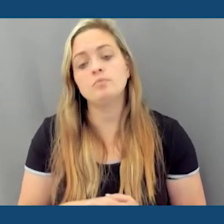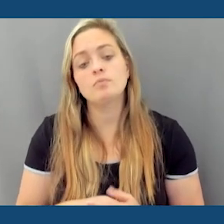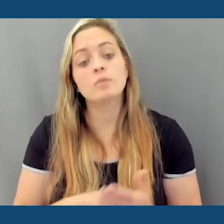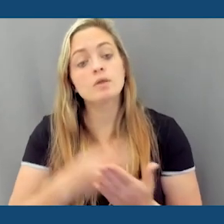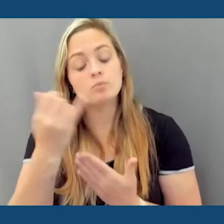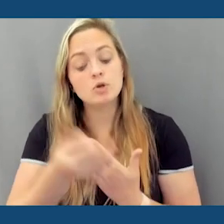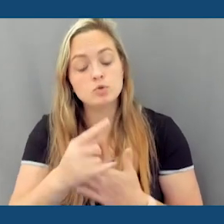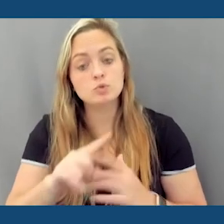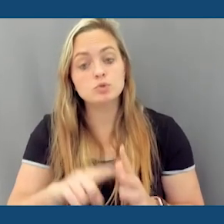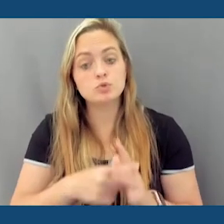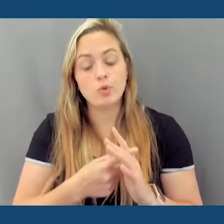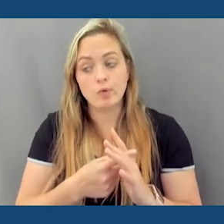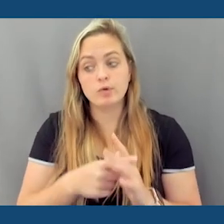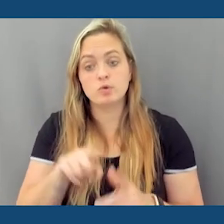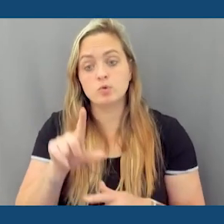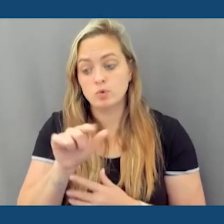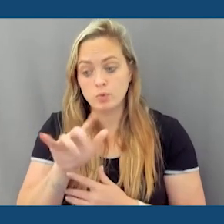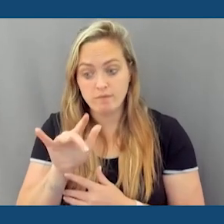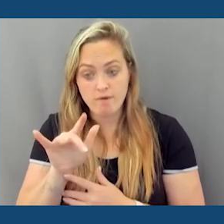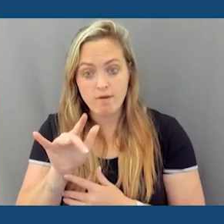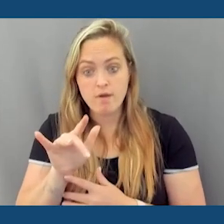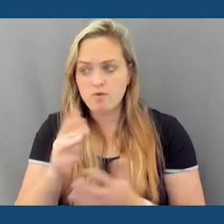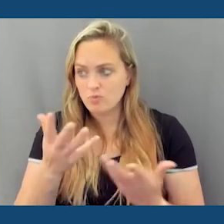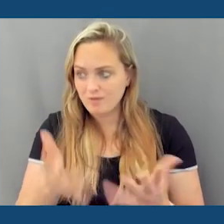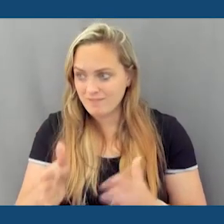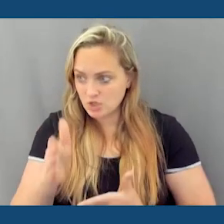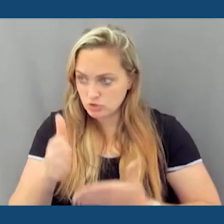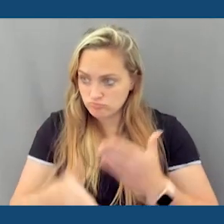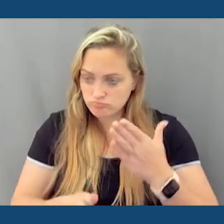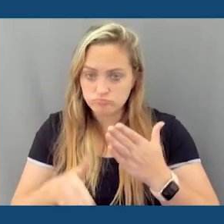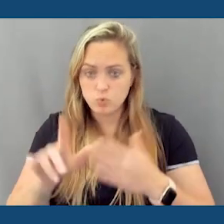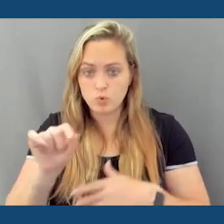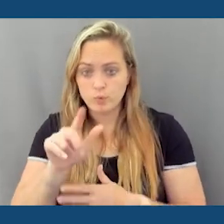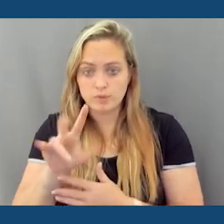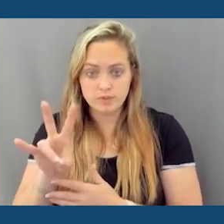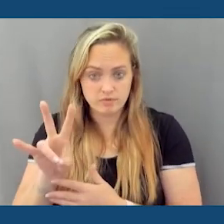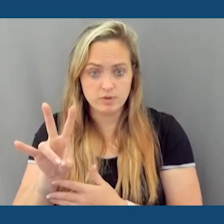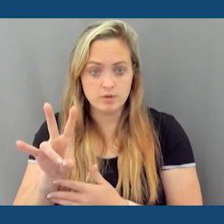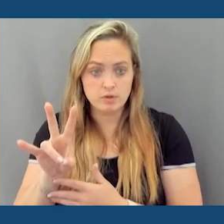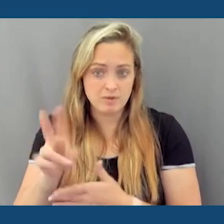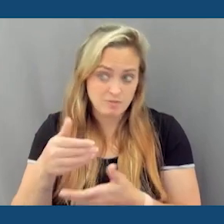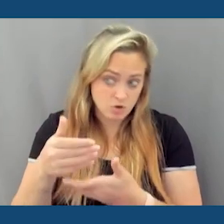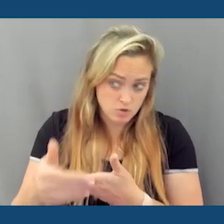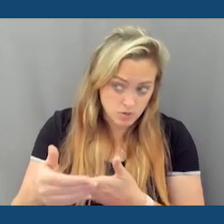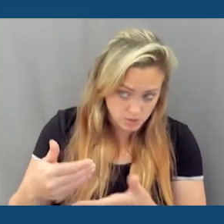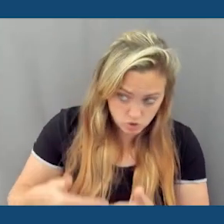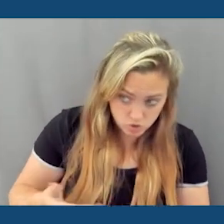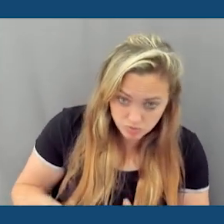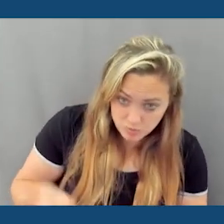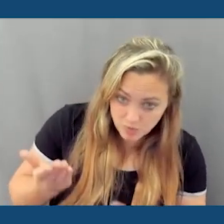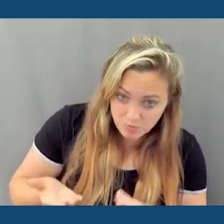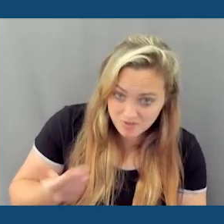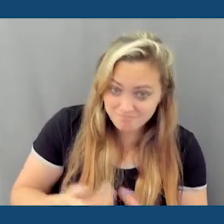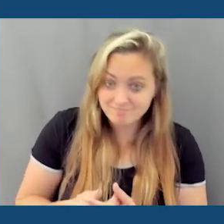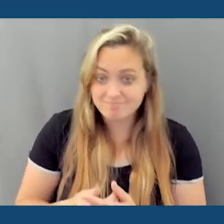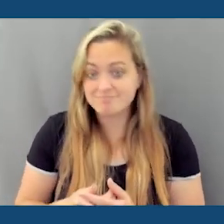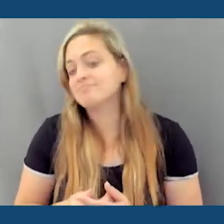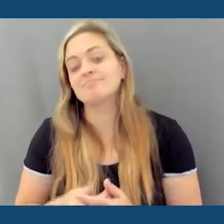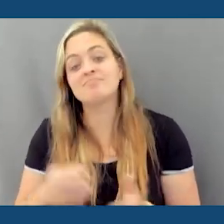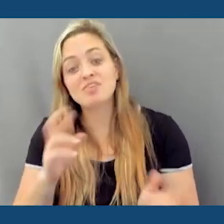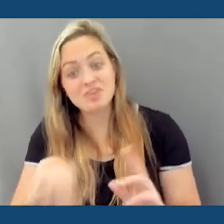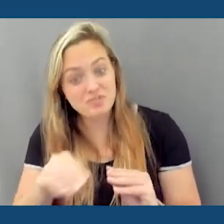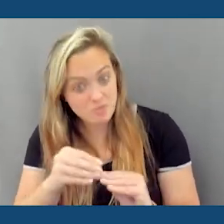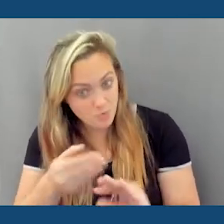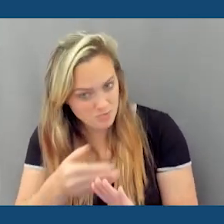start to begin in 2025 and all done by 2027. Maybe for your next children too. Okay, next. We're ready for more by